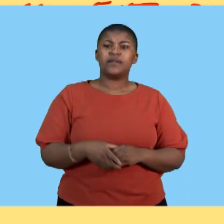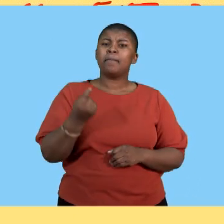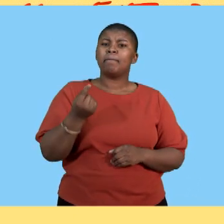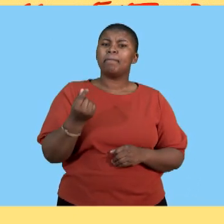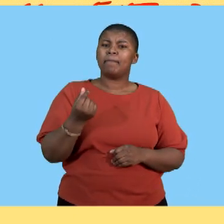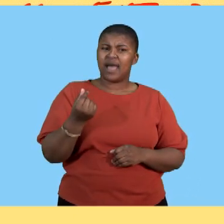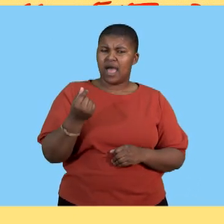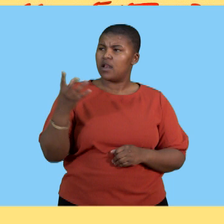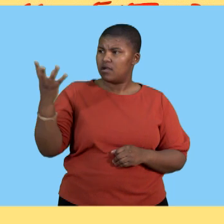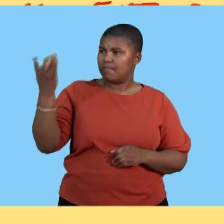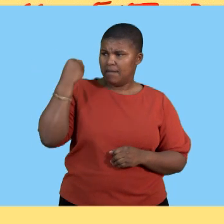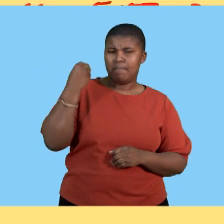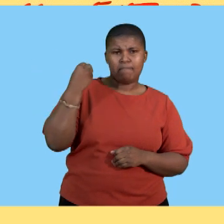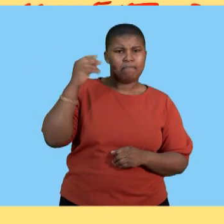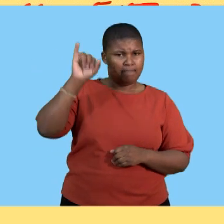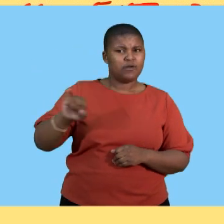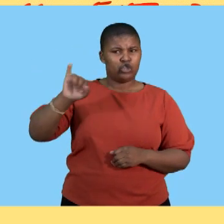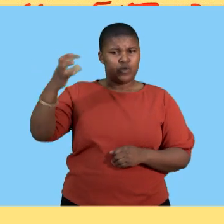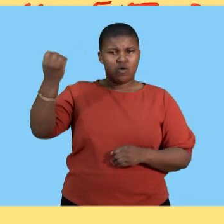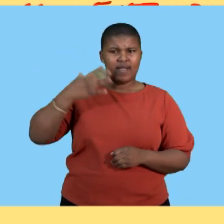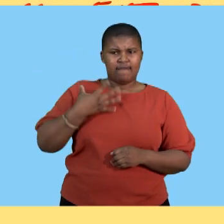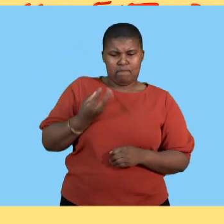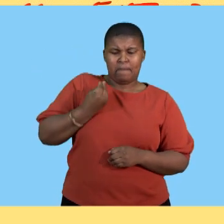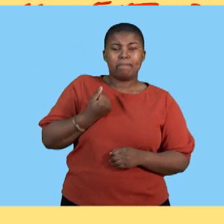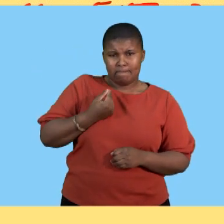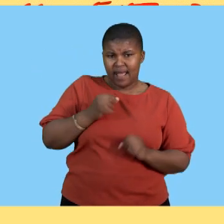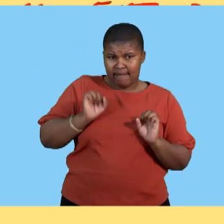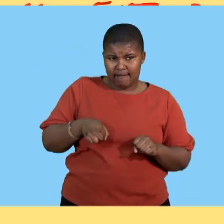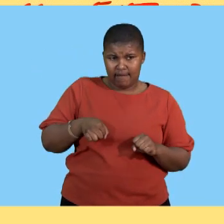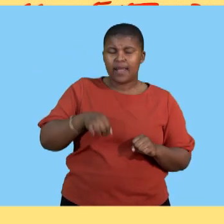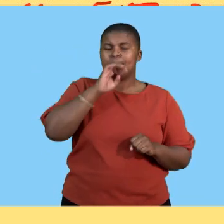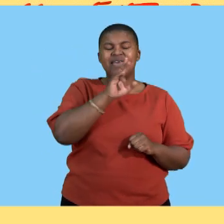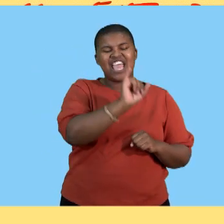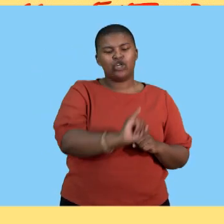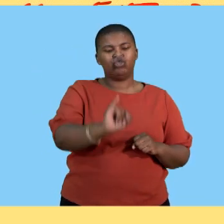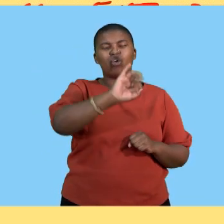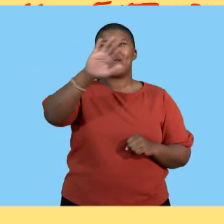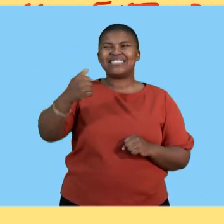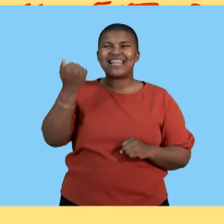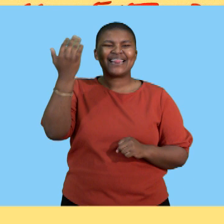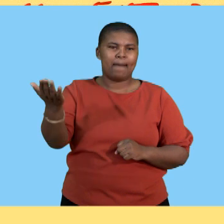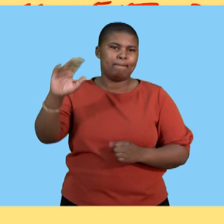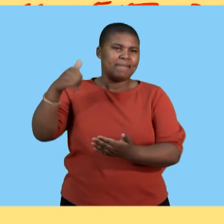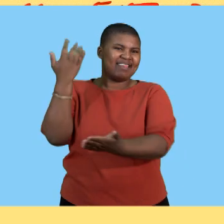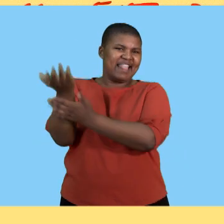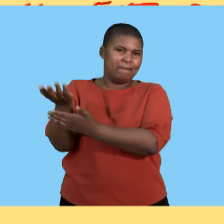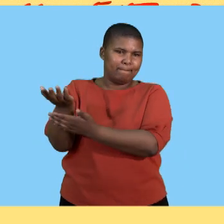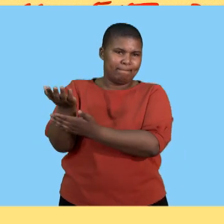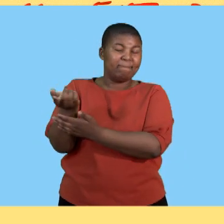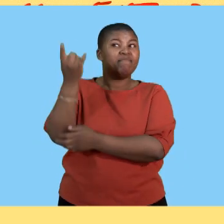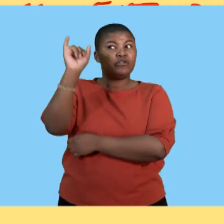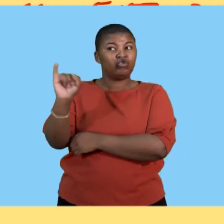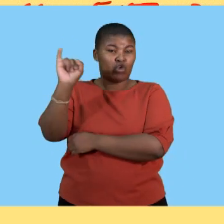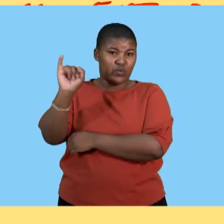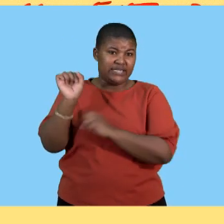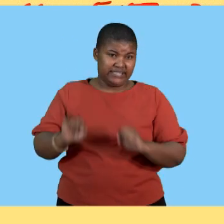is money that we will receive from the insurance. So I'll call it insurance claim.